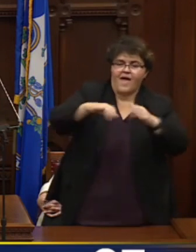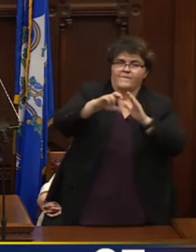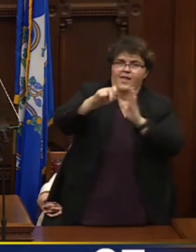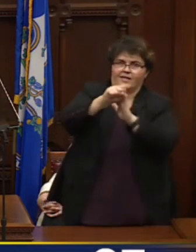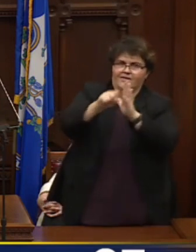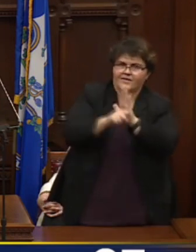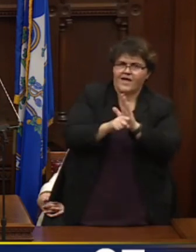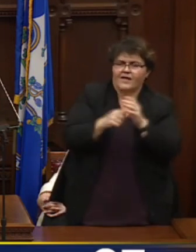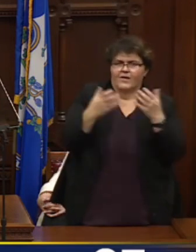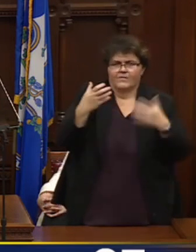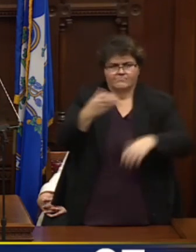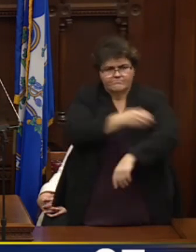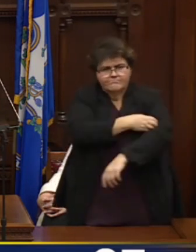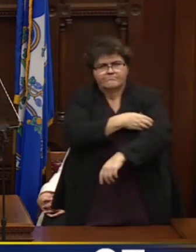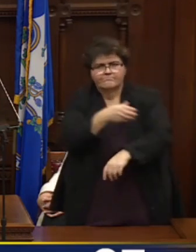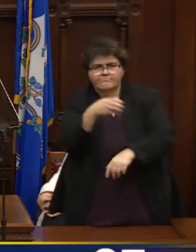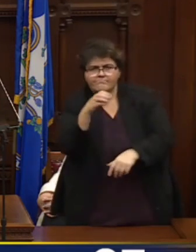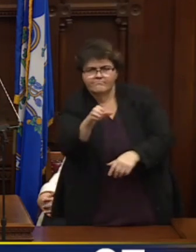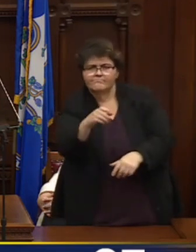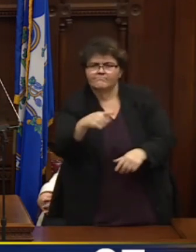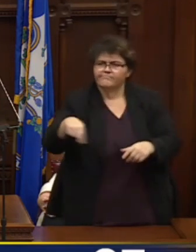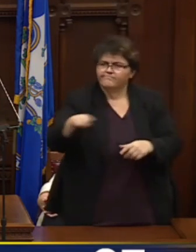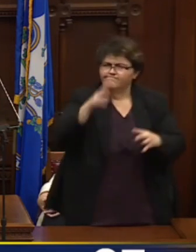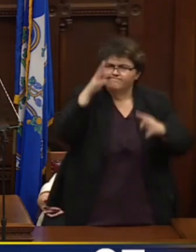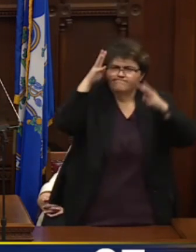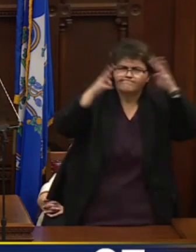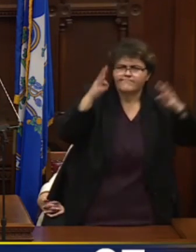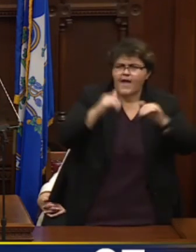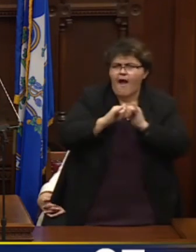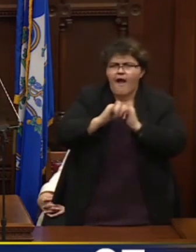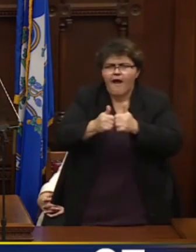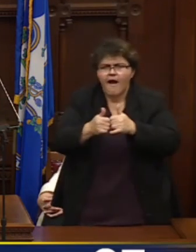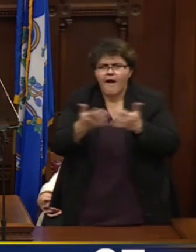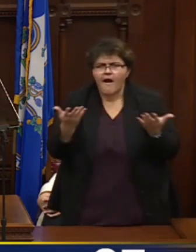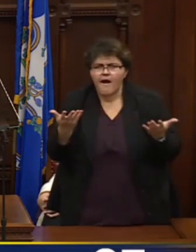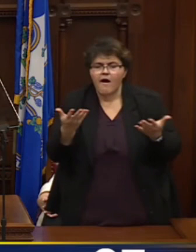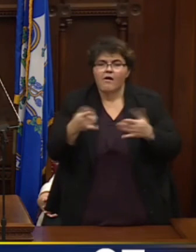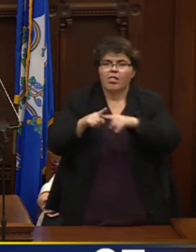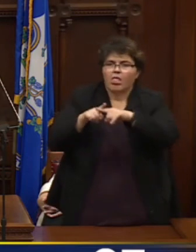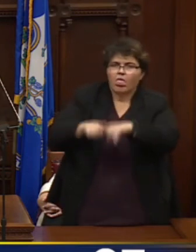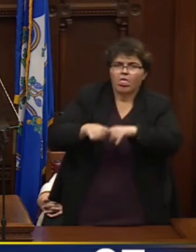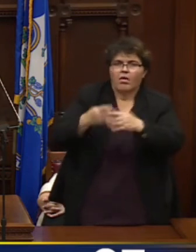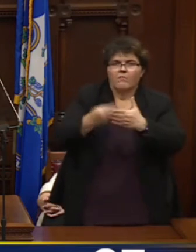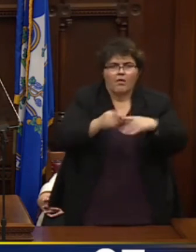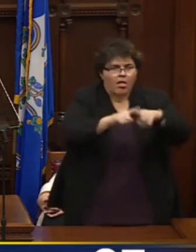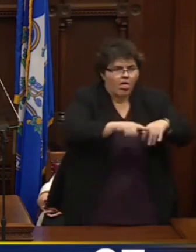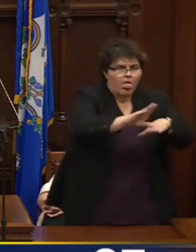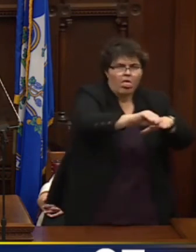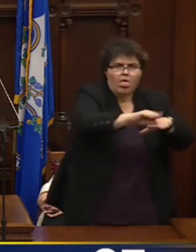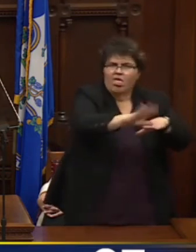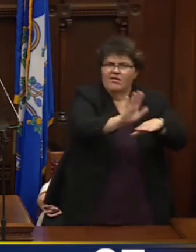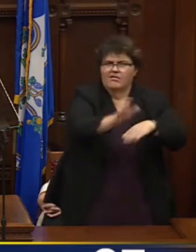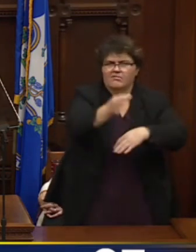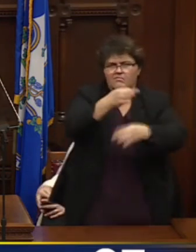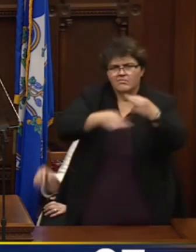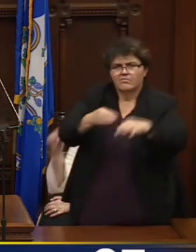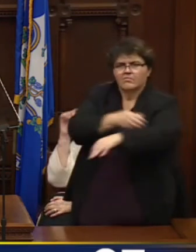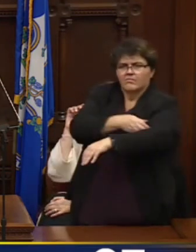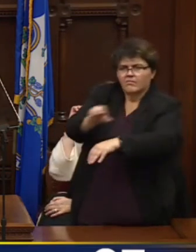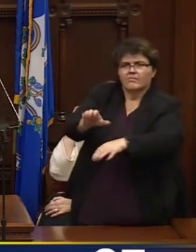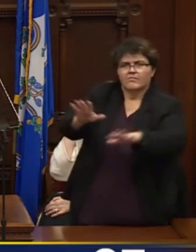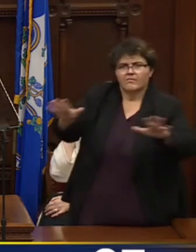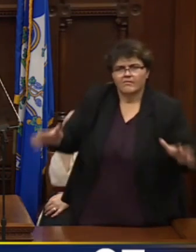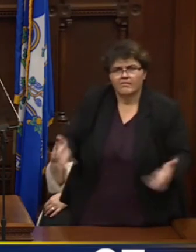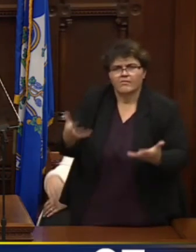much on subsidies instead of innovation to provide better service at less cost. In my